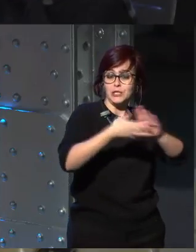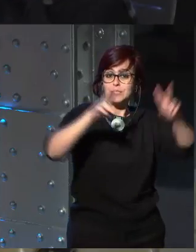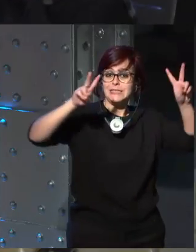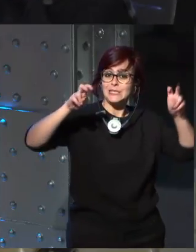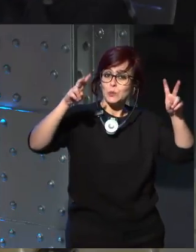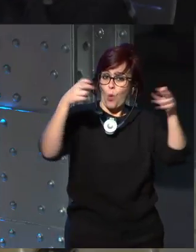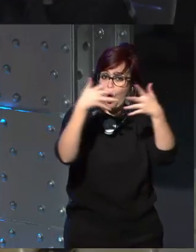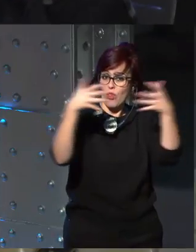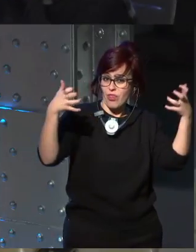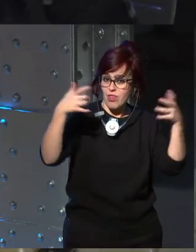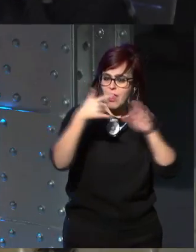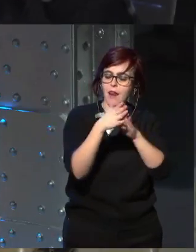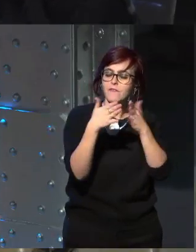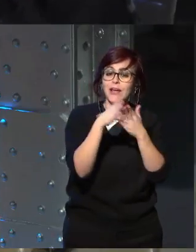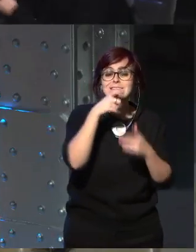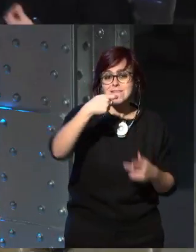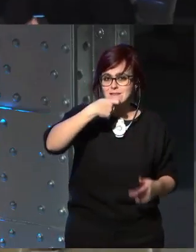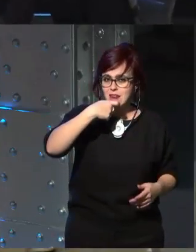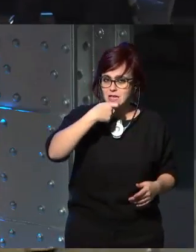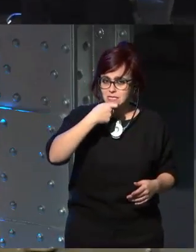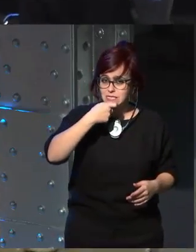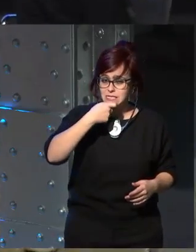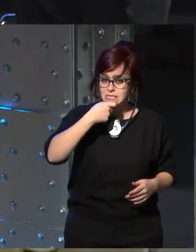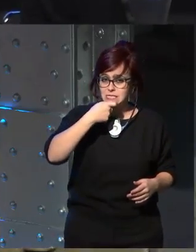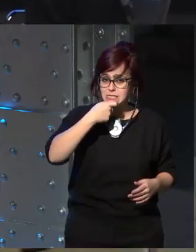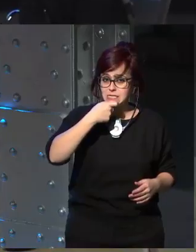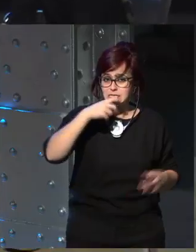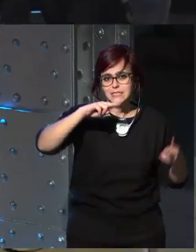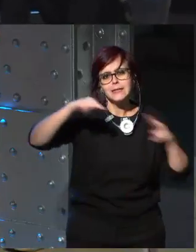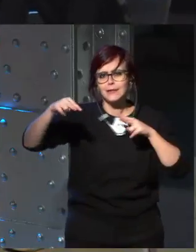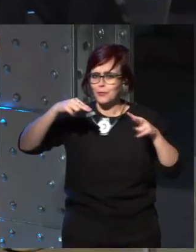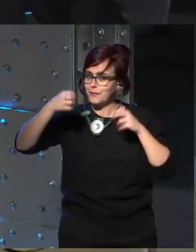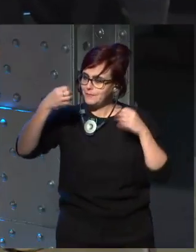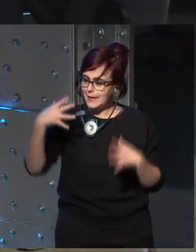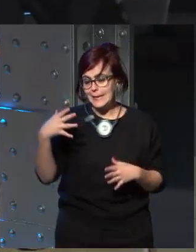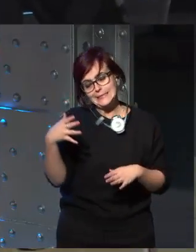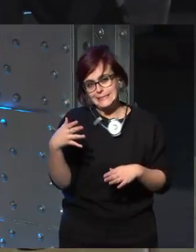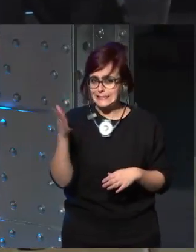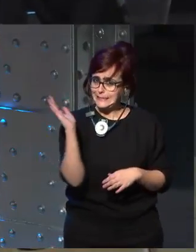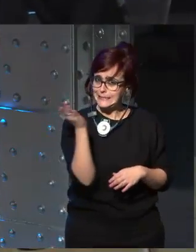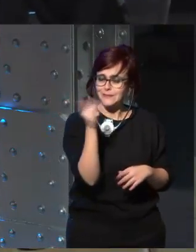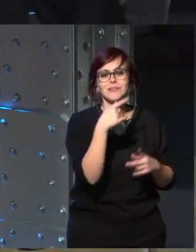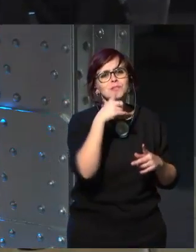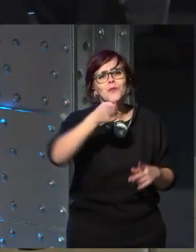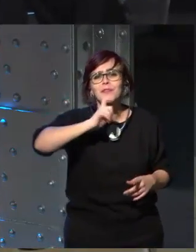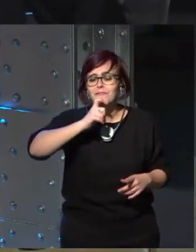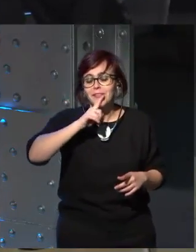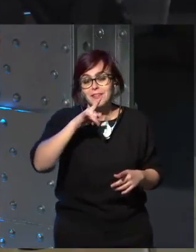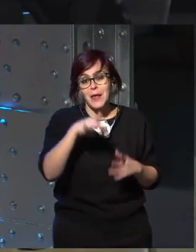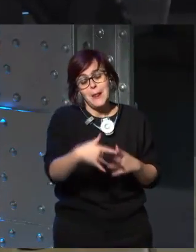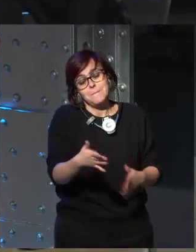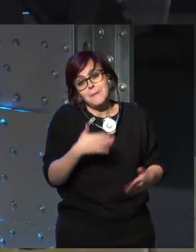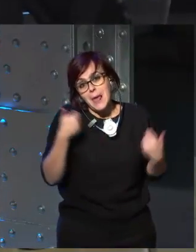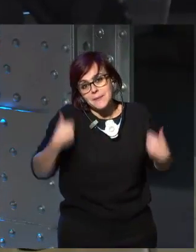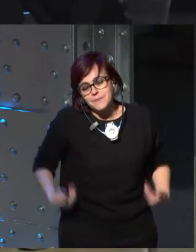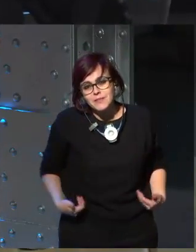in English, I guess, just doesn't translate well into Spanish. It's in English. It's really for me. Yeah, no, I think it's perfecting sound forever,